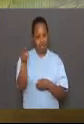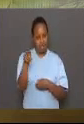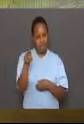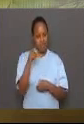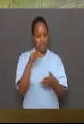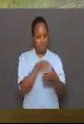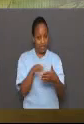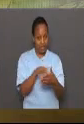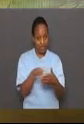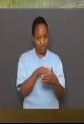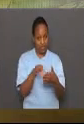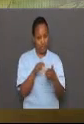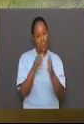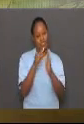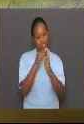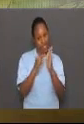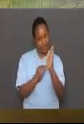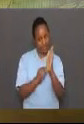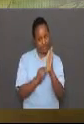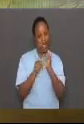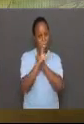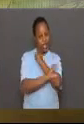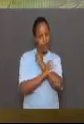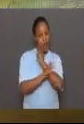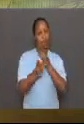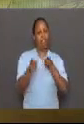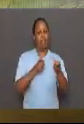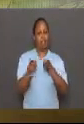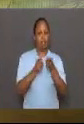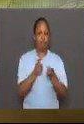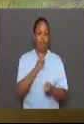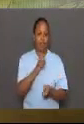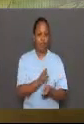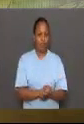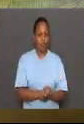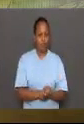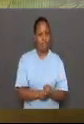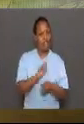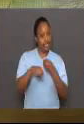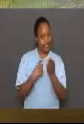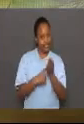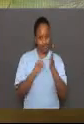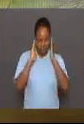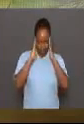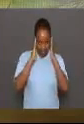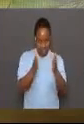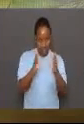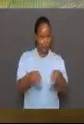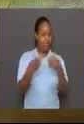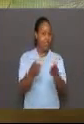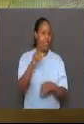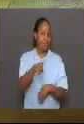the systems that govern the country, paying close attention to the role